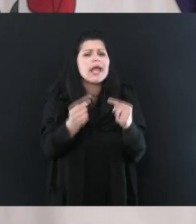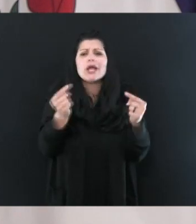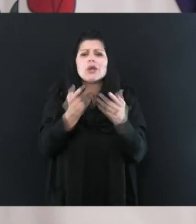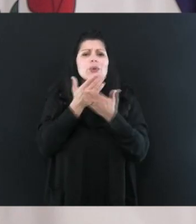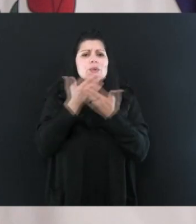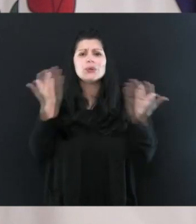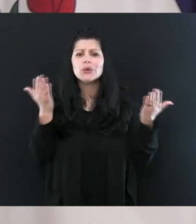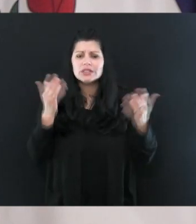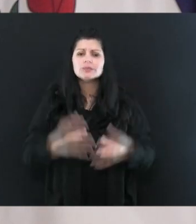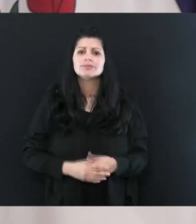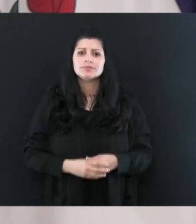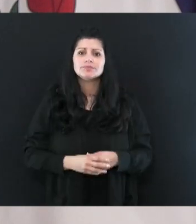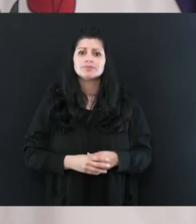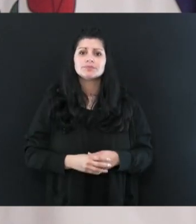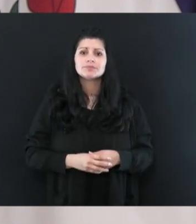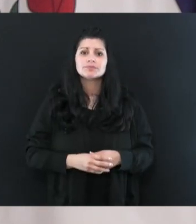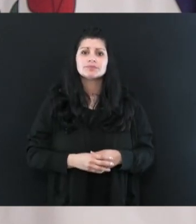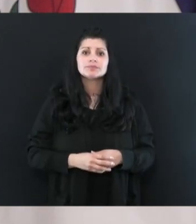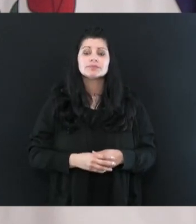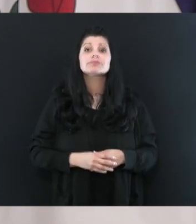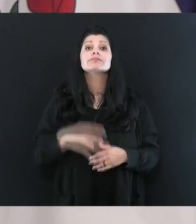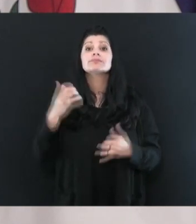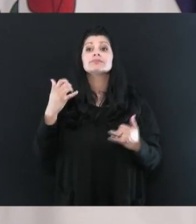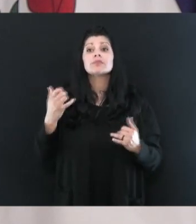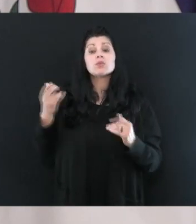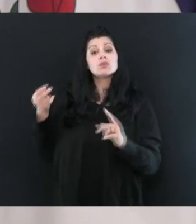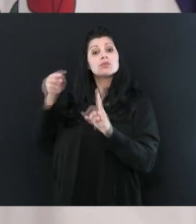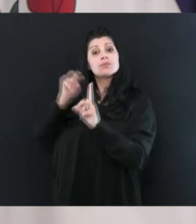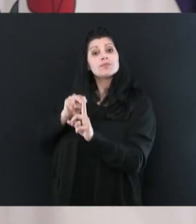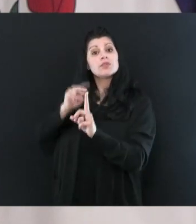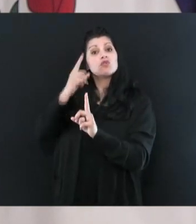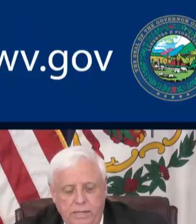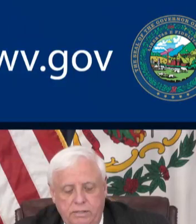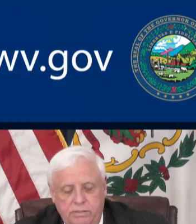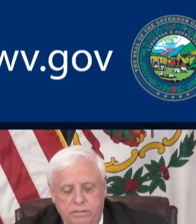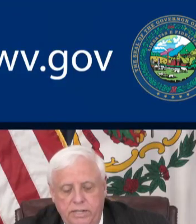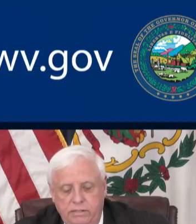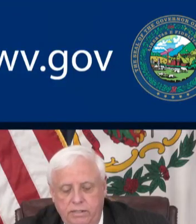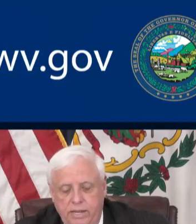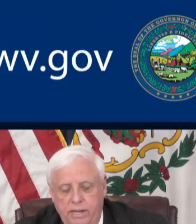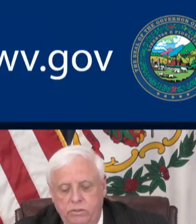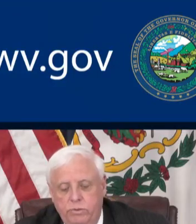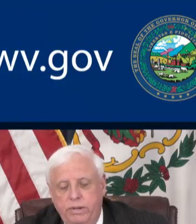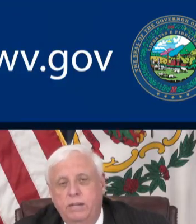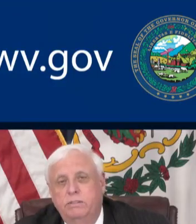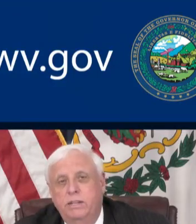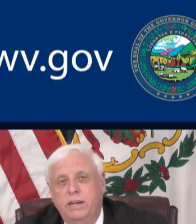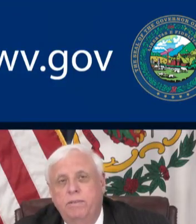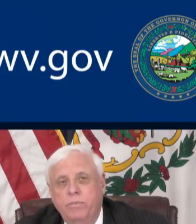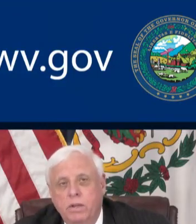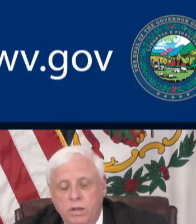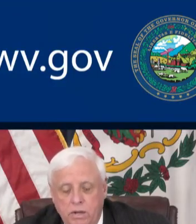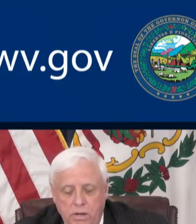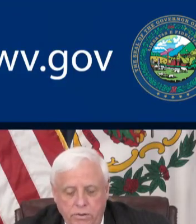From the standpoint of the CARES money, it's going out to the cities and counties. We've now sent